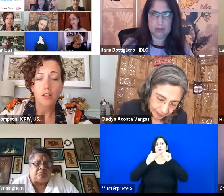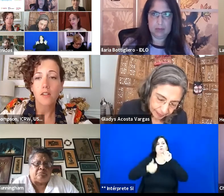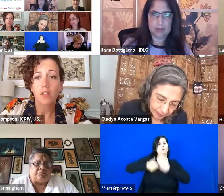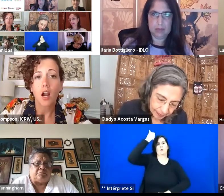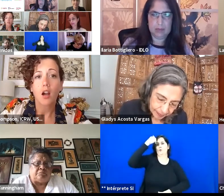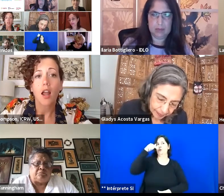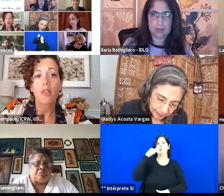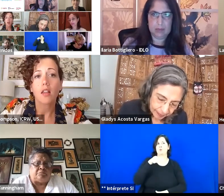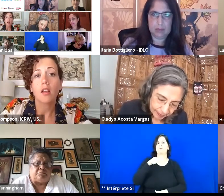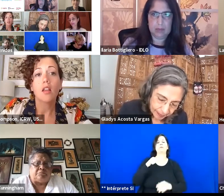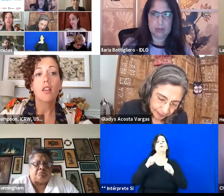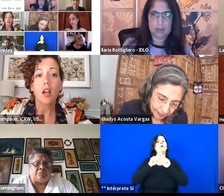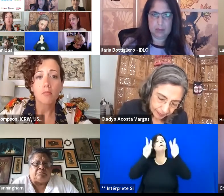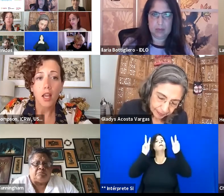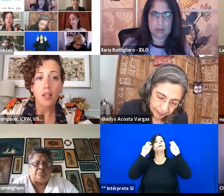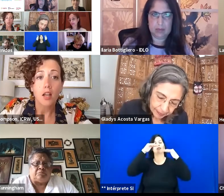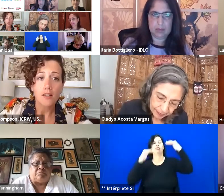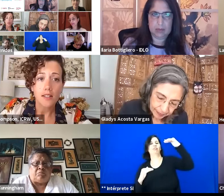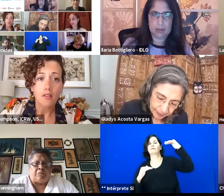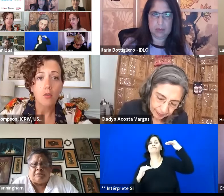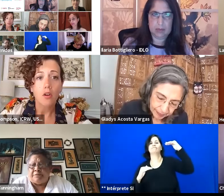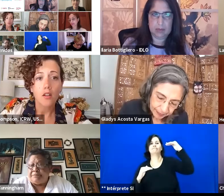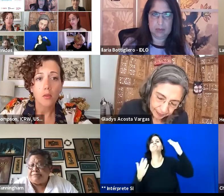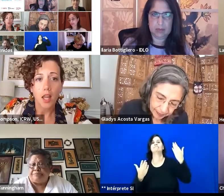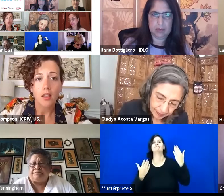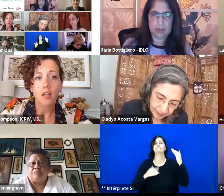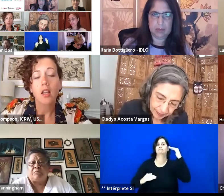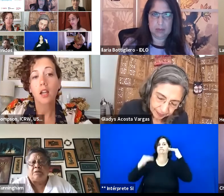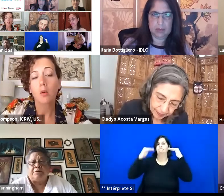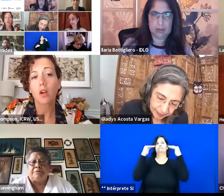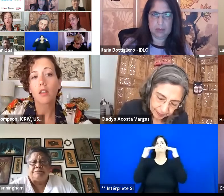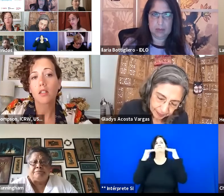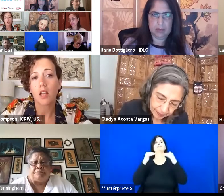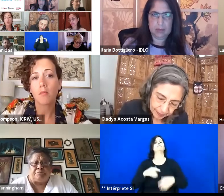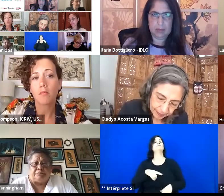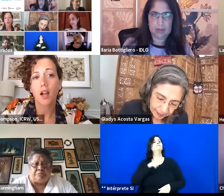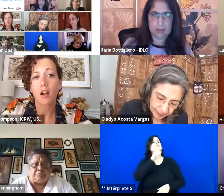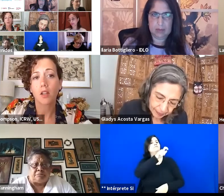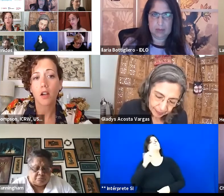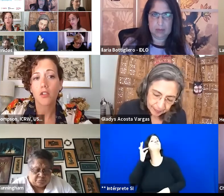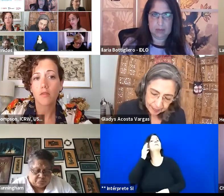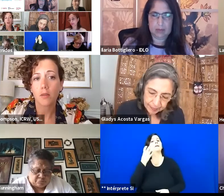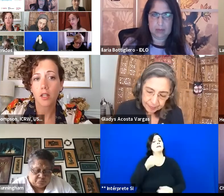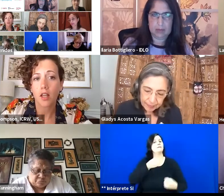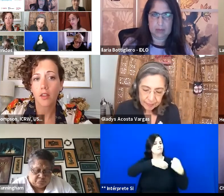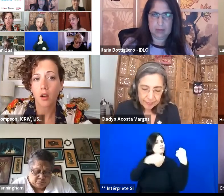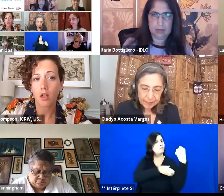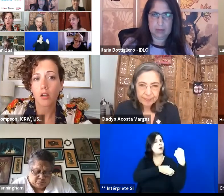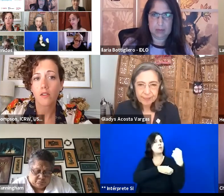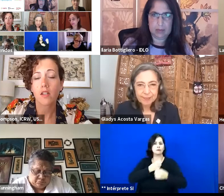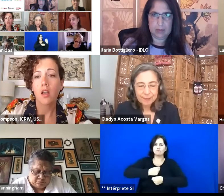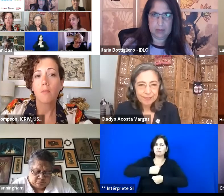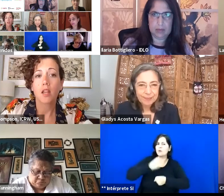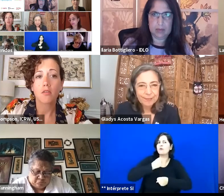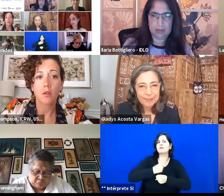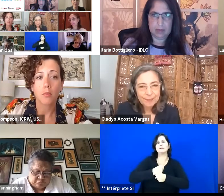unpaid burdens of care, and then the unpaid, unsafe, or underpaid care work that is done by our largely female healthcare